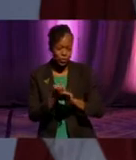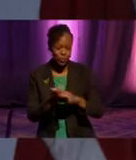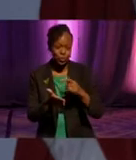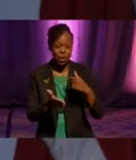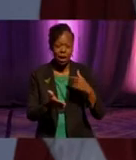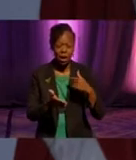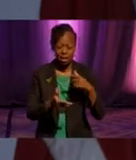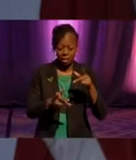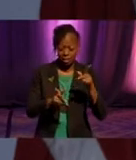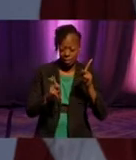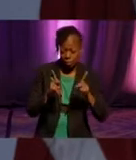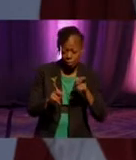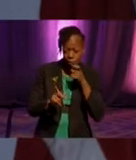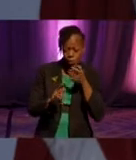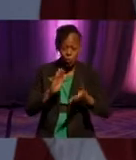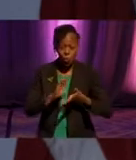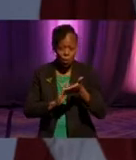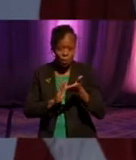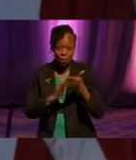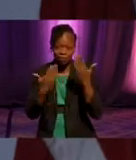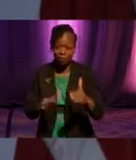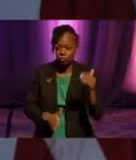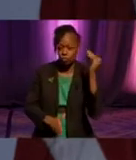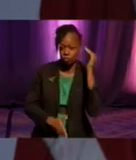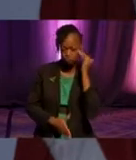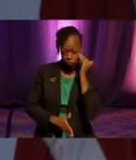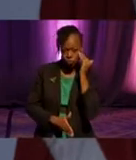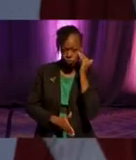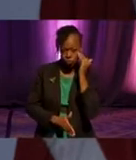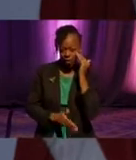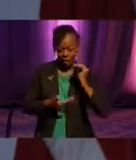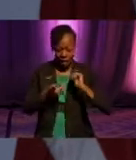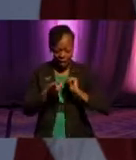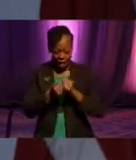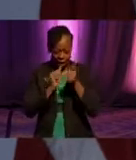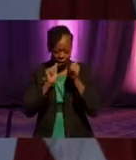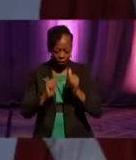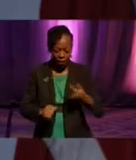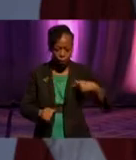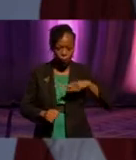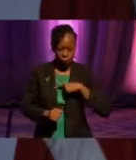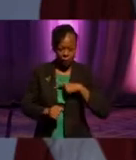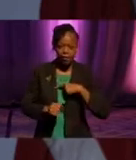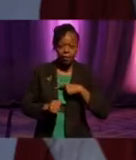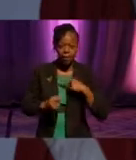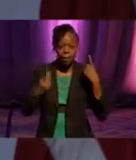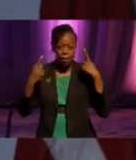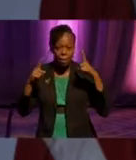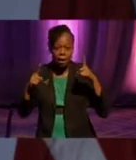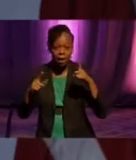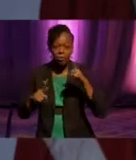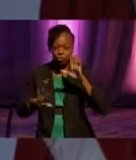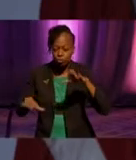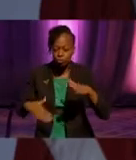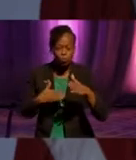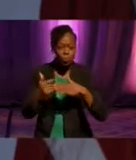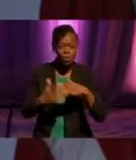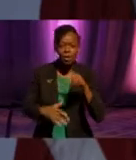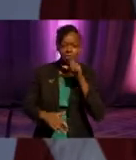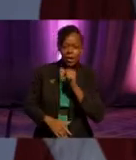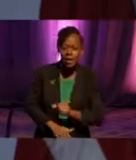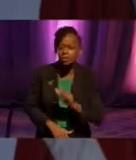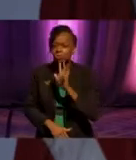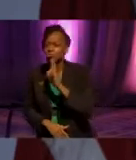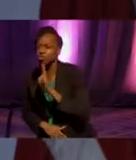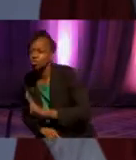charge of our community is clear. How do we give children, whether they're 3 years old or 13 years old or